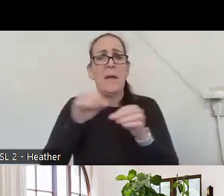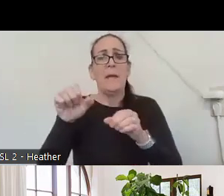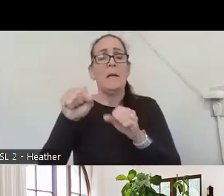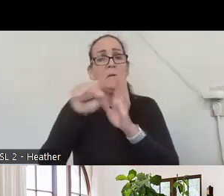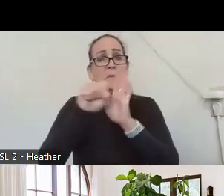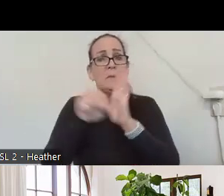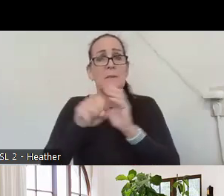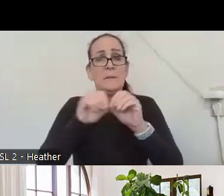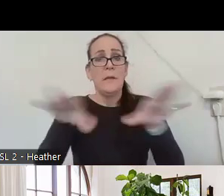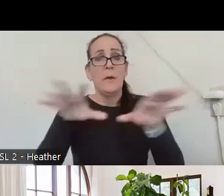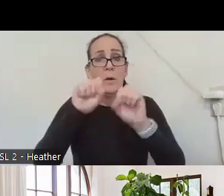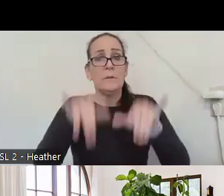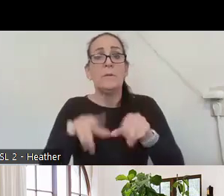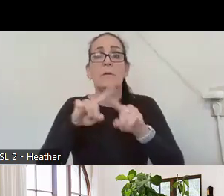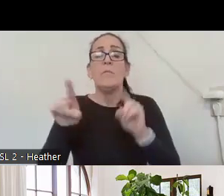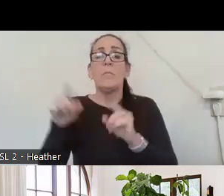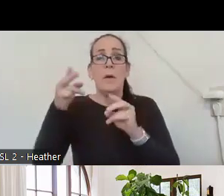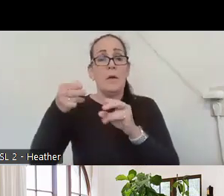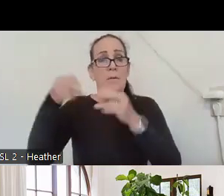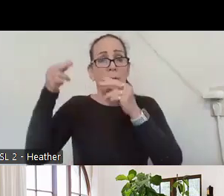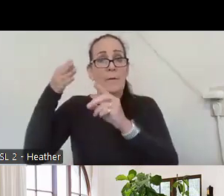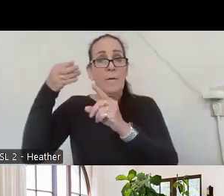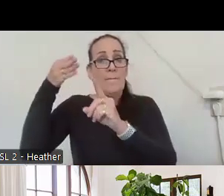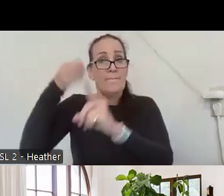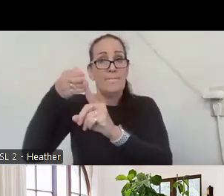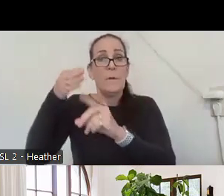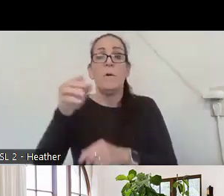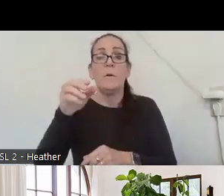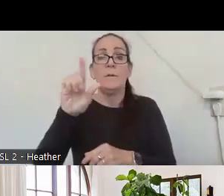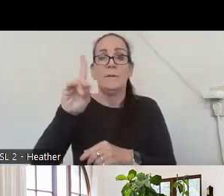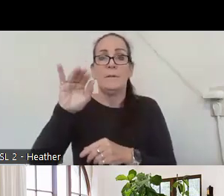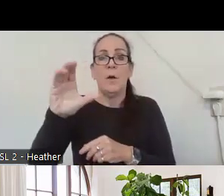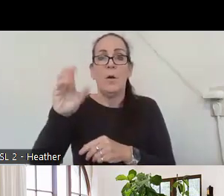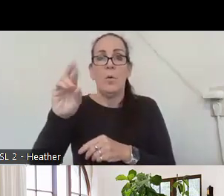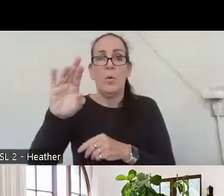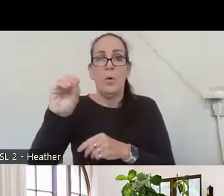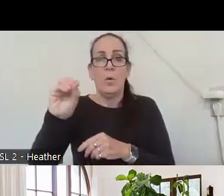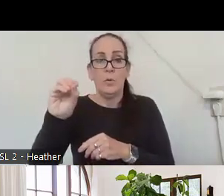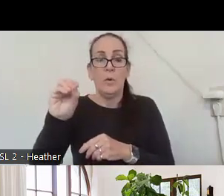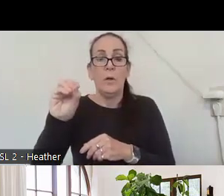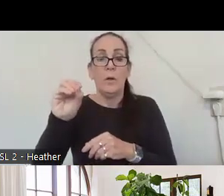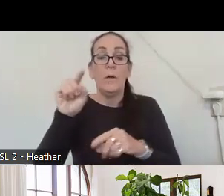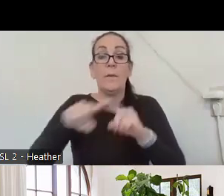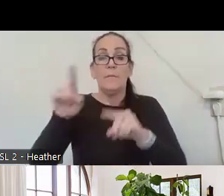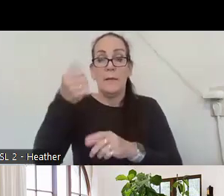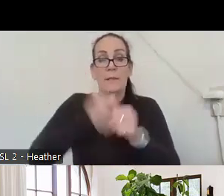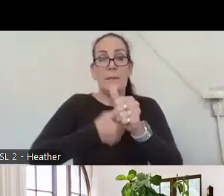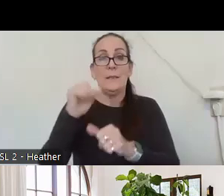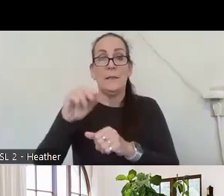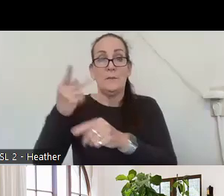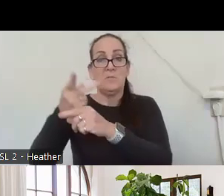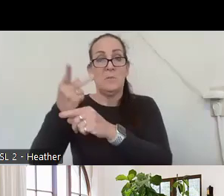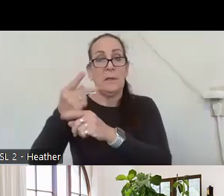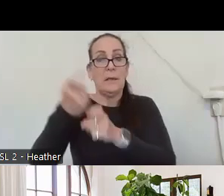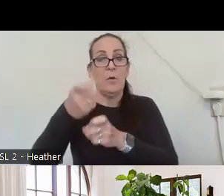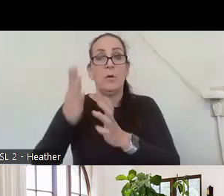because each one, we all offer the same services. However, each caregiver resource center may deliver them